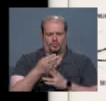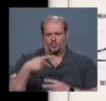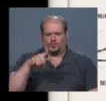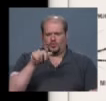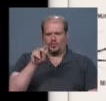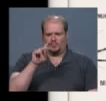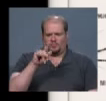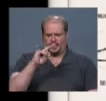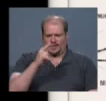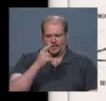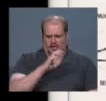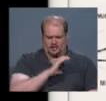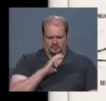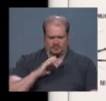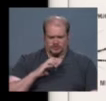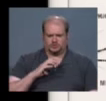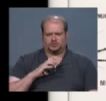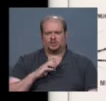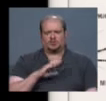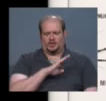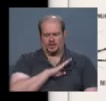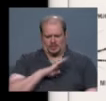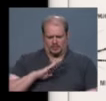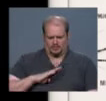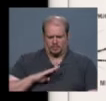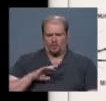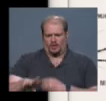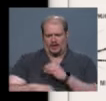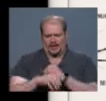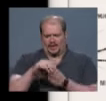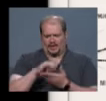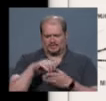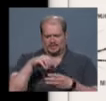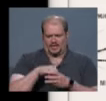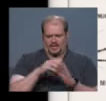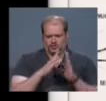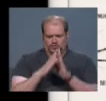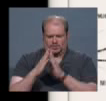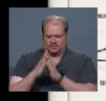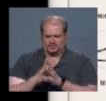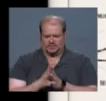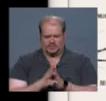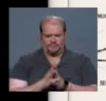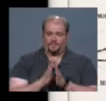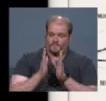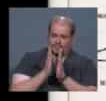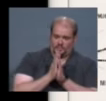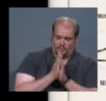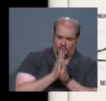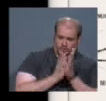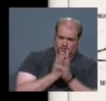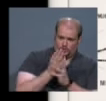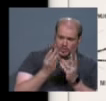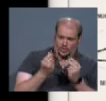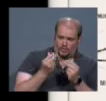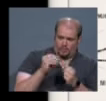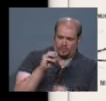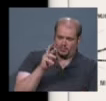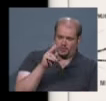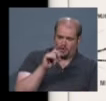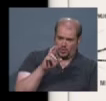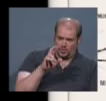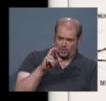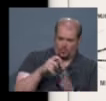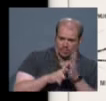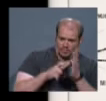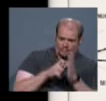commission, and ultimately the board annexed it into the city. The request was by the property owners? Yes. The